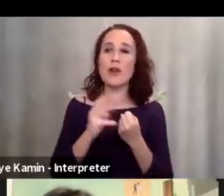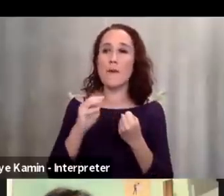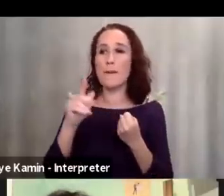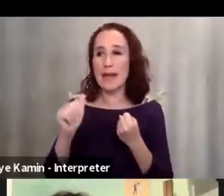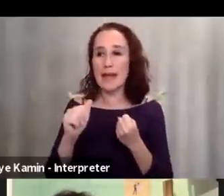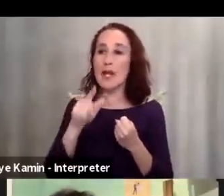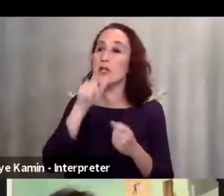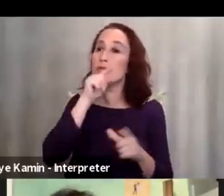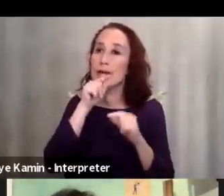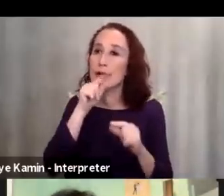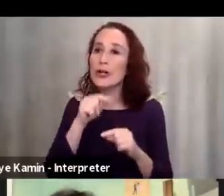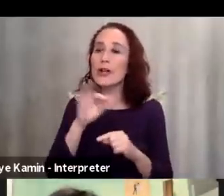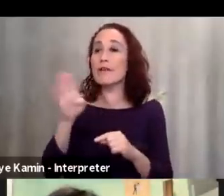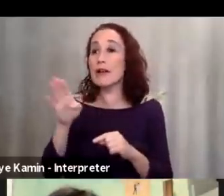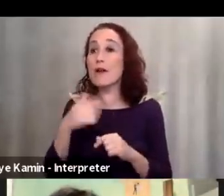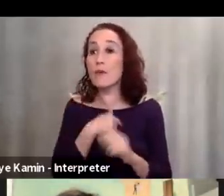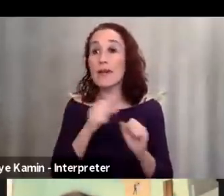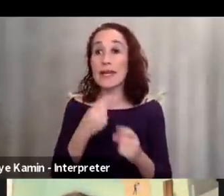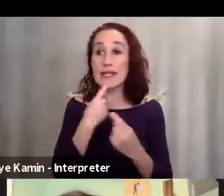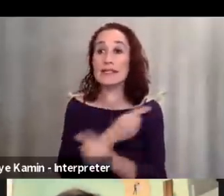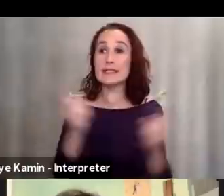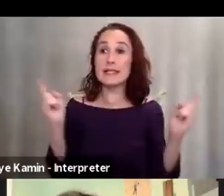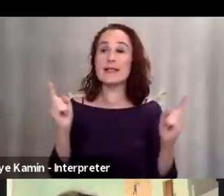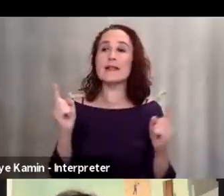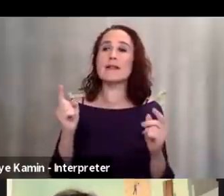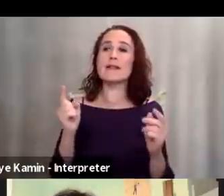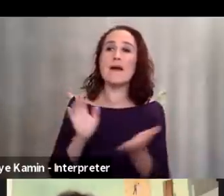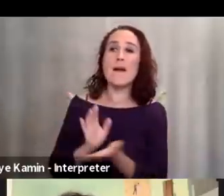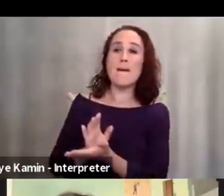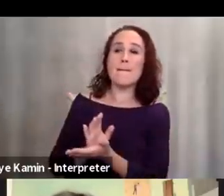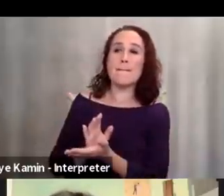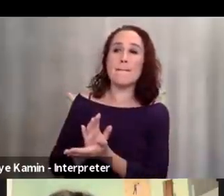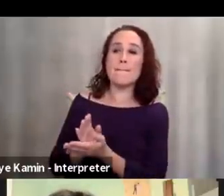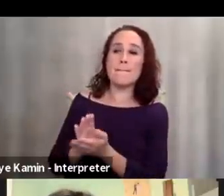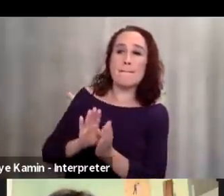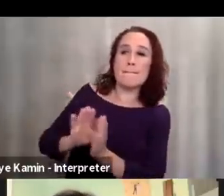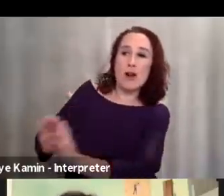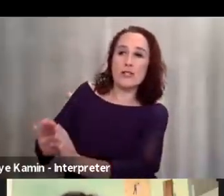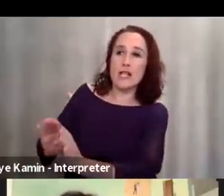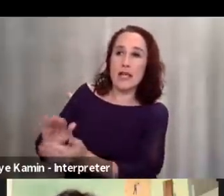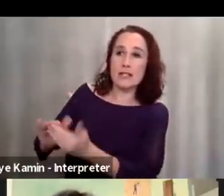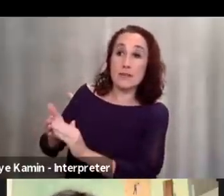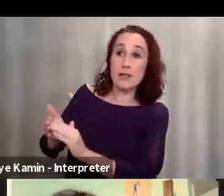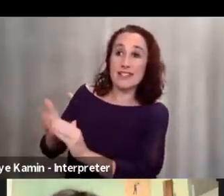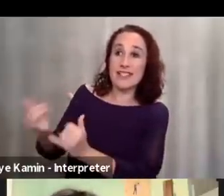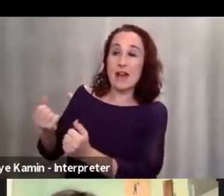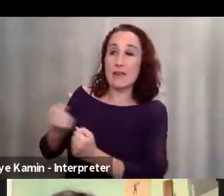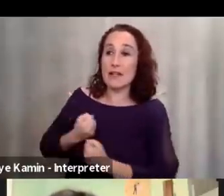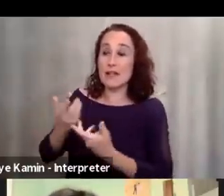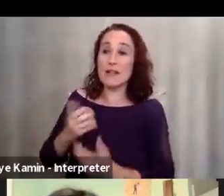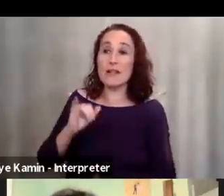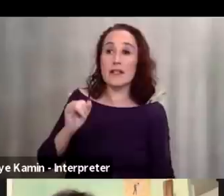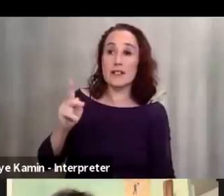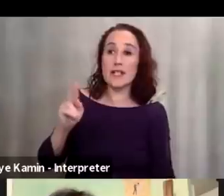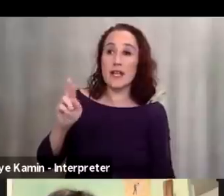other mediums, we can say so. Marginalized communities have a voice. When J.K. Rowling has